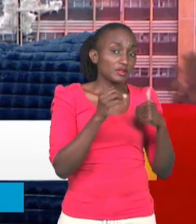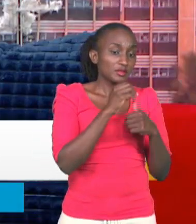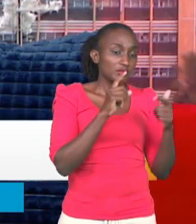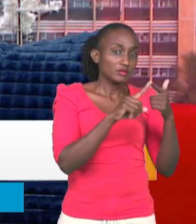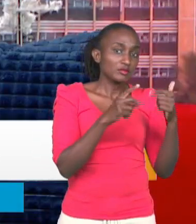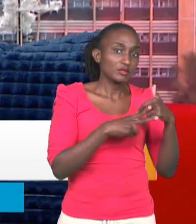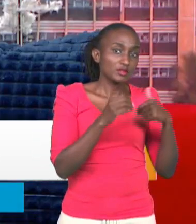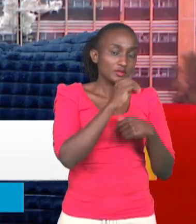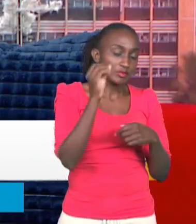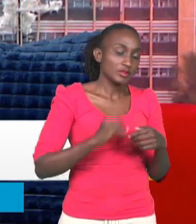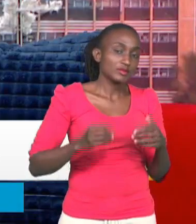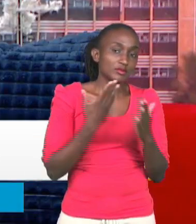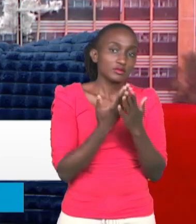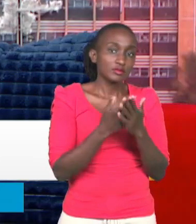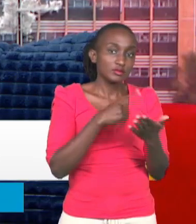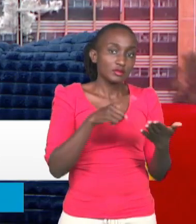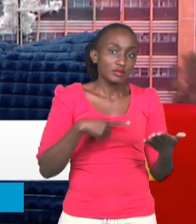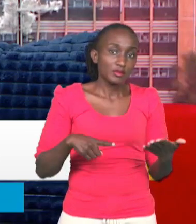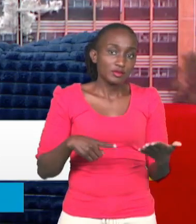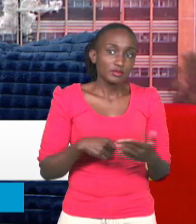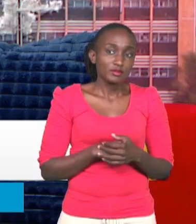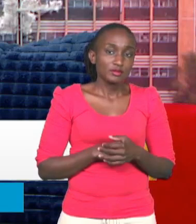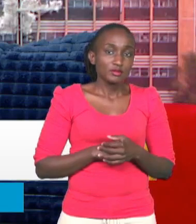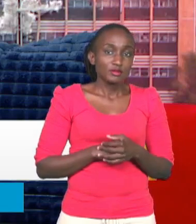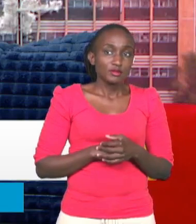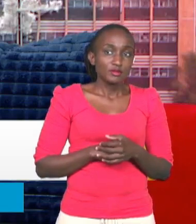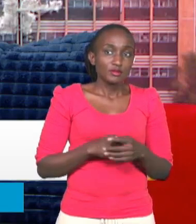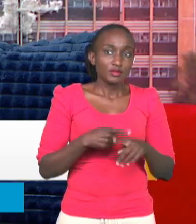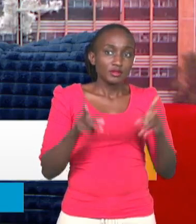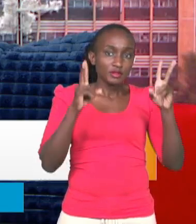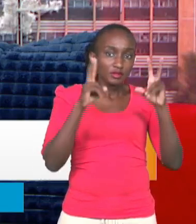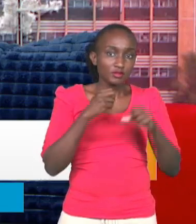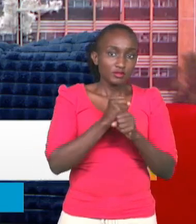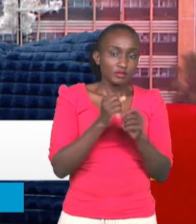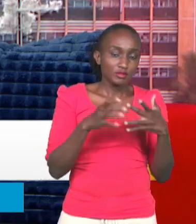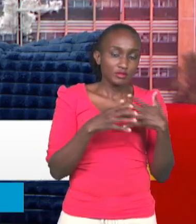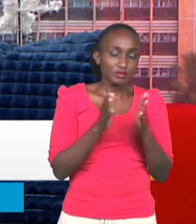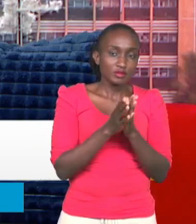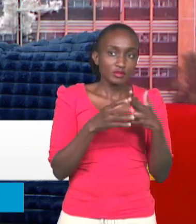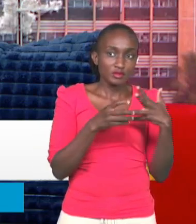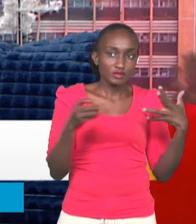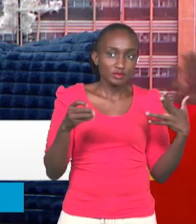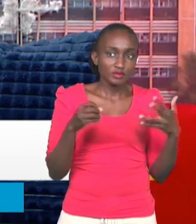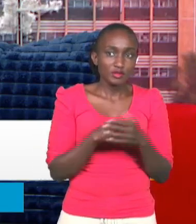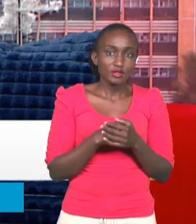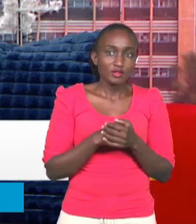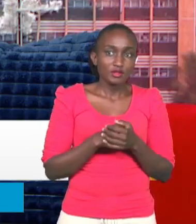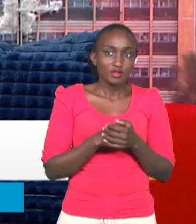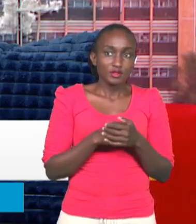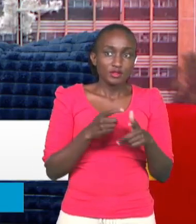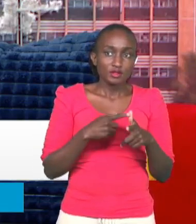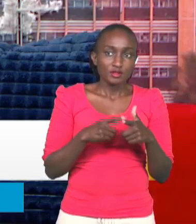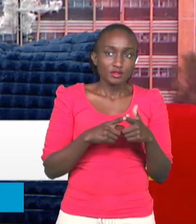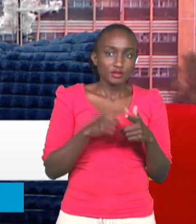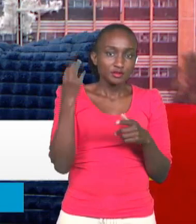those mm-hmm. proposals will pass. Mm-hmm. As to the issues to do with divorce and probably monitoring the ministers of